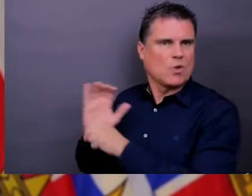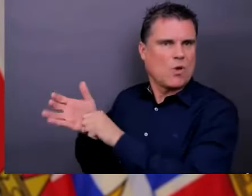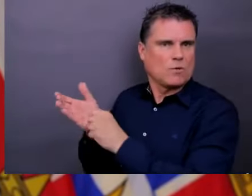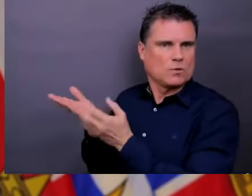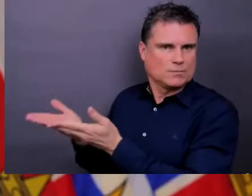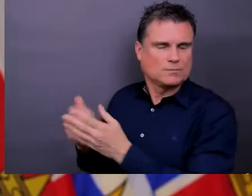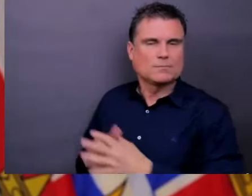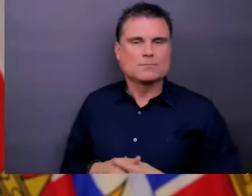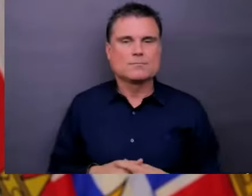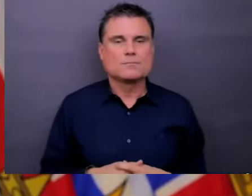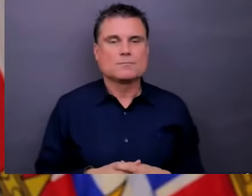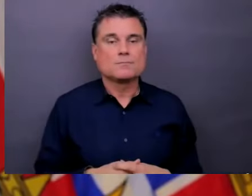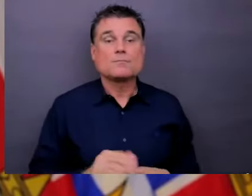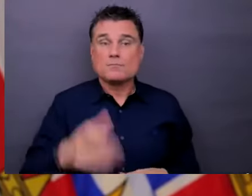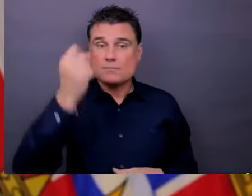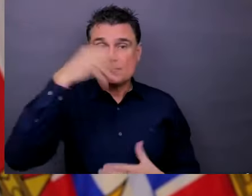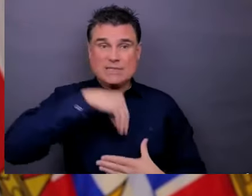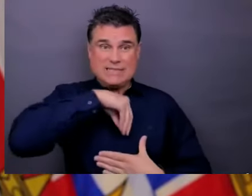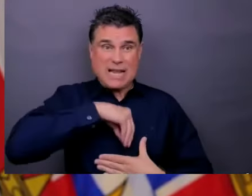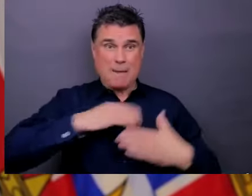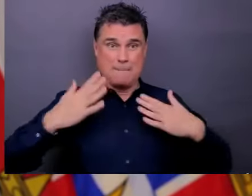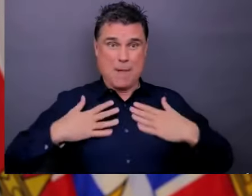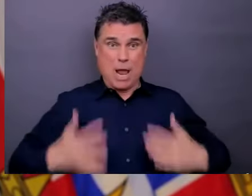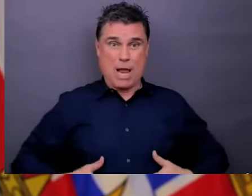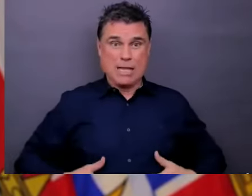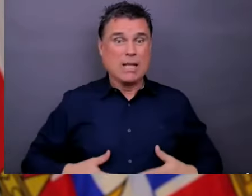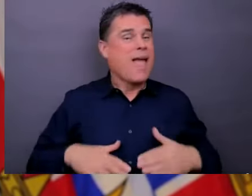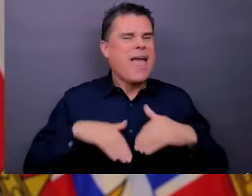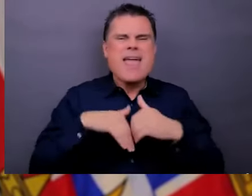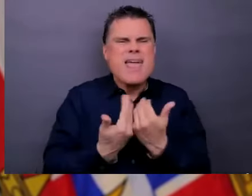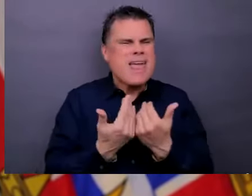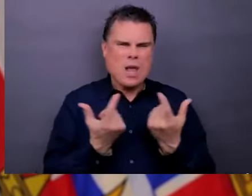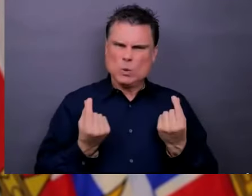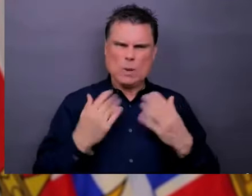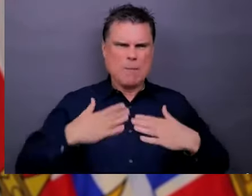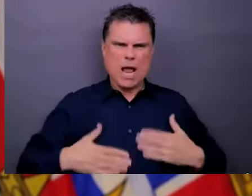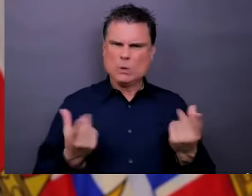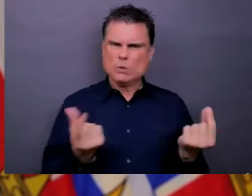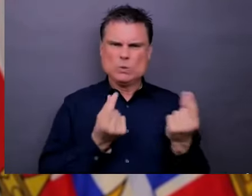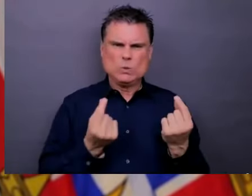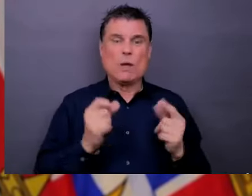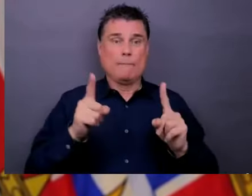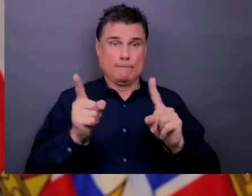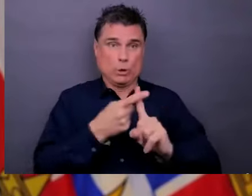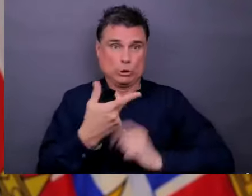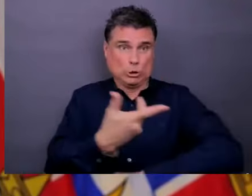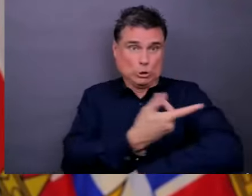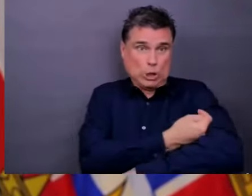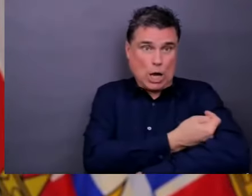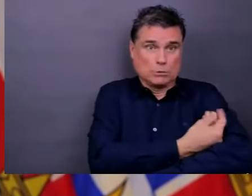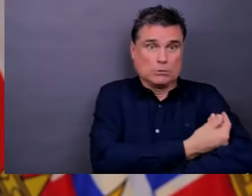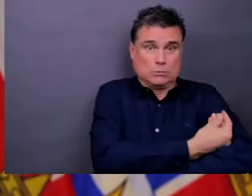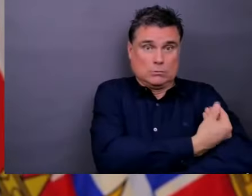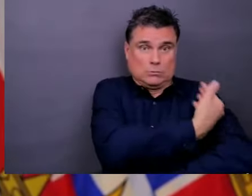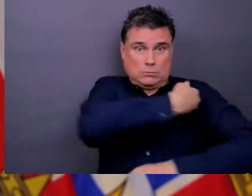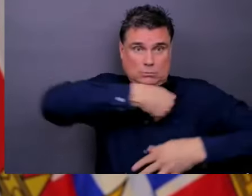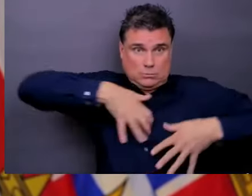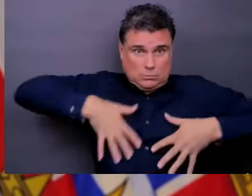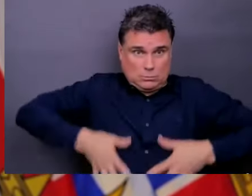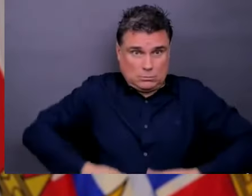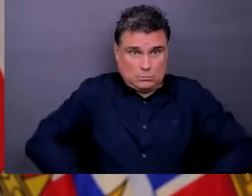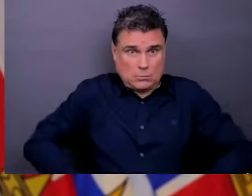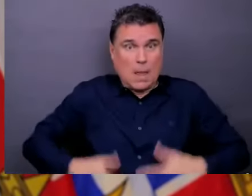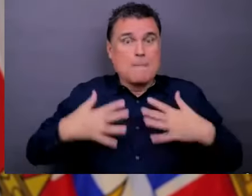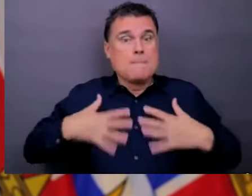an immunization. First, the vaccine triggers what we call antibodies, and these antibodies are the things that bind to